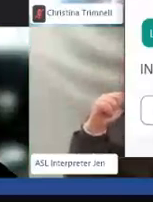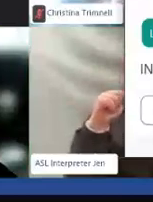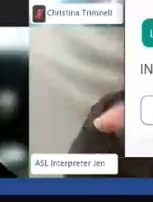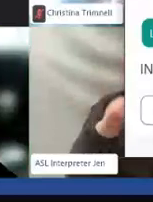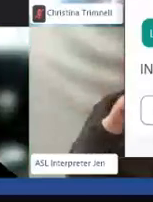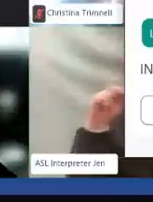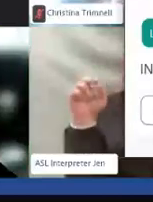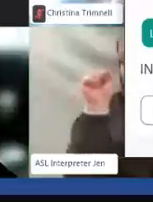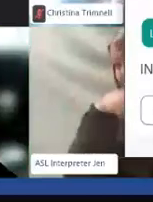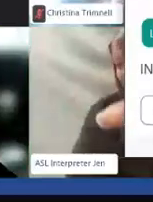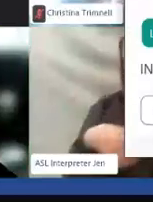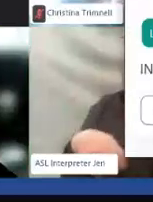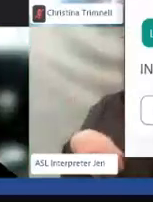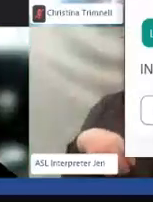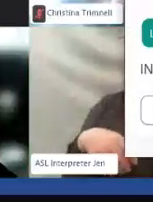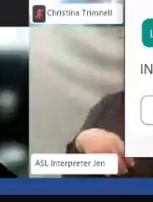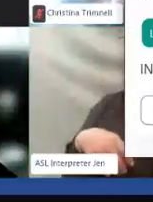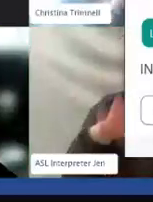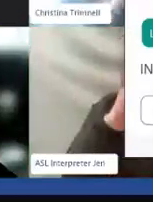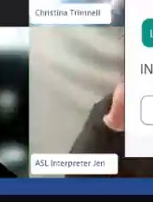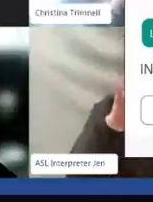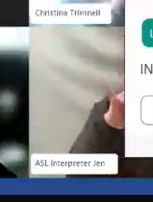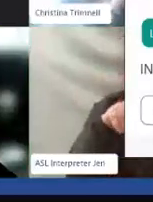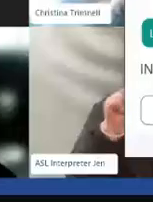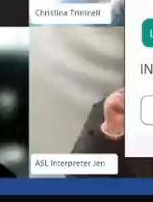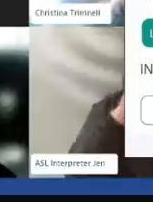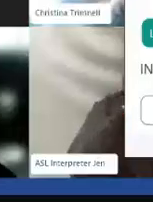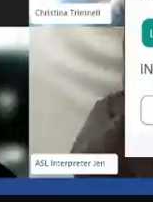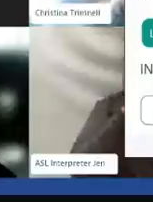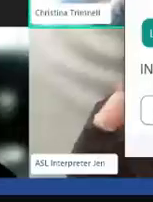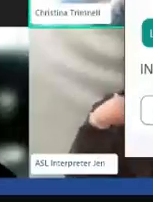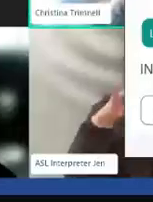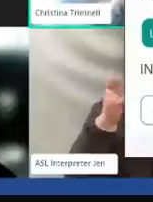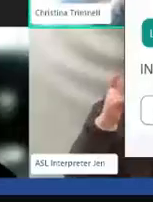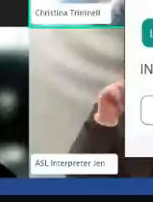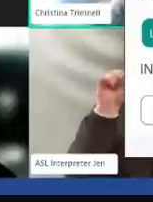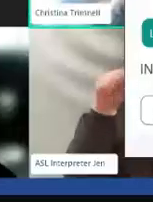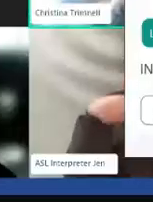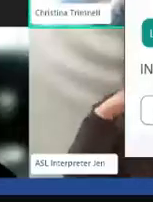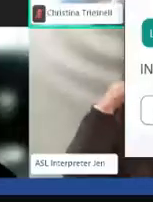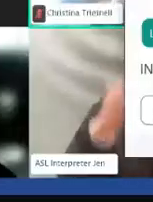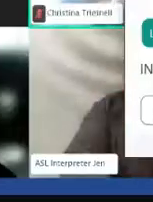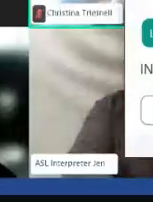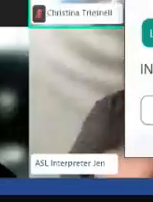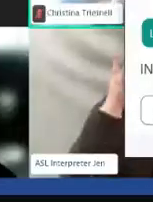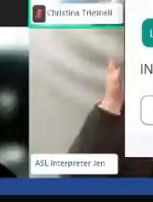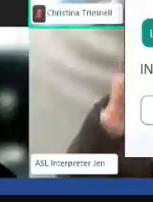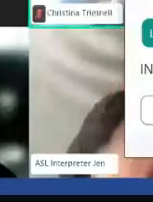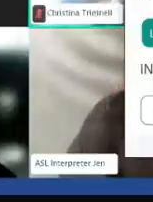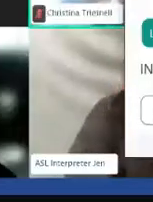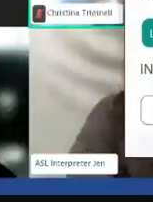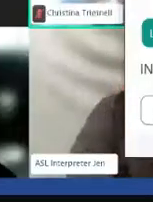This is Ann, yes. Christina, This is Christina, yes. Catherine,